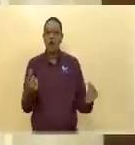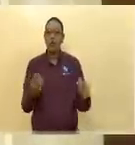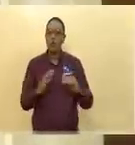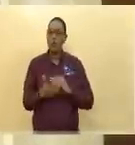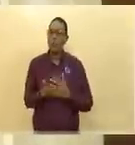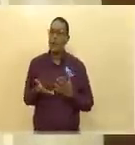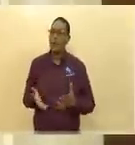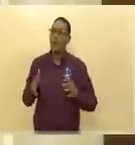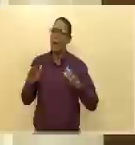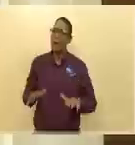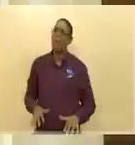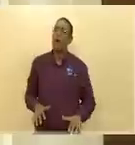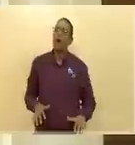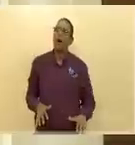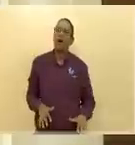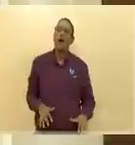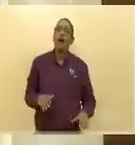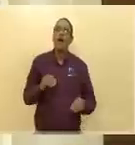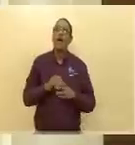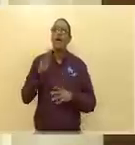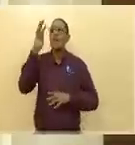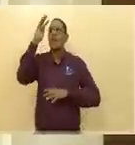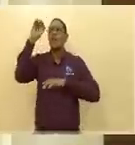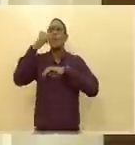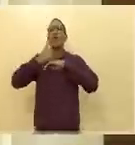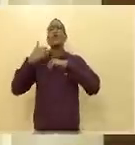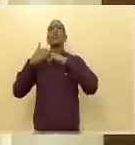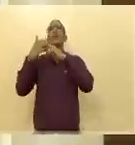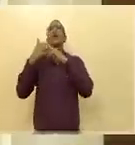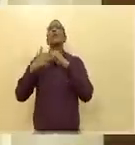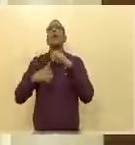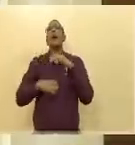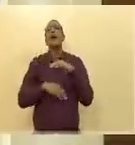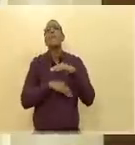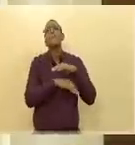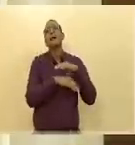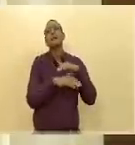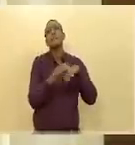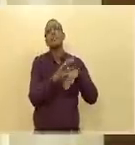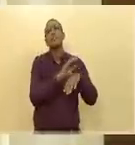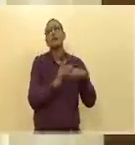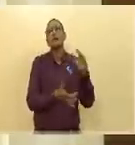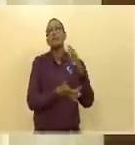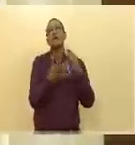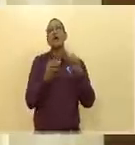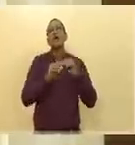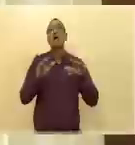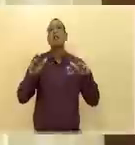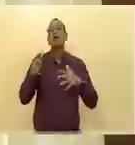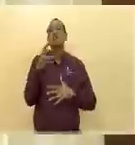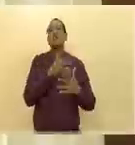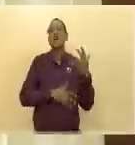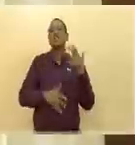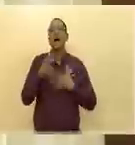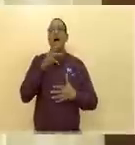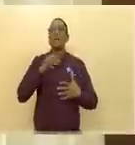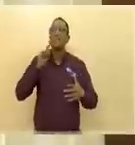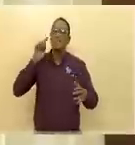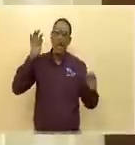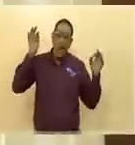Jamaica in creating the basis for the digital society is